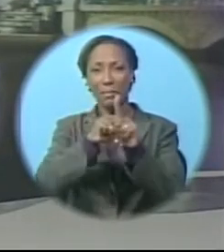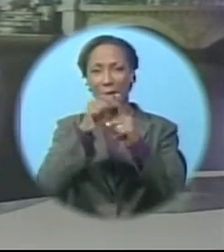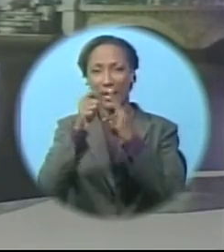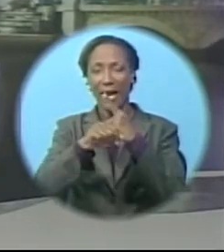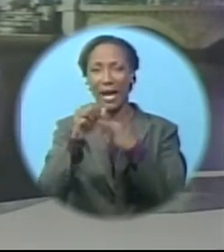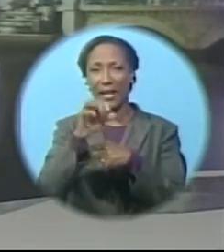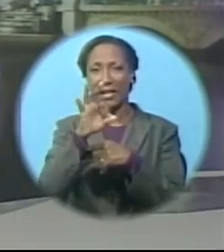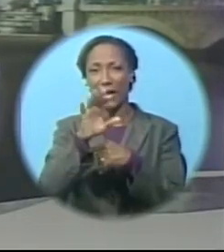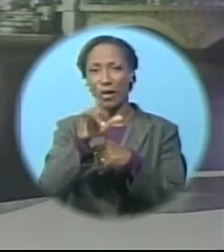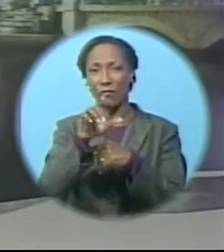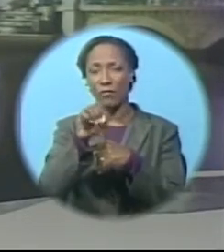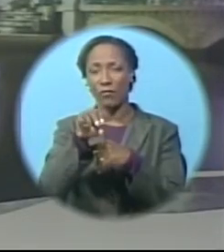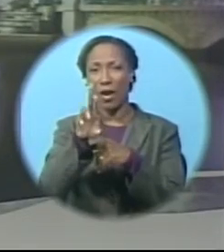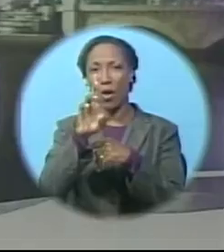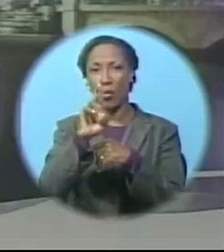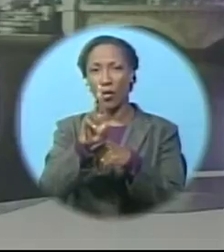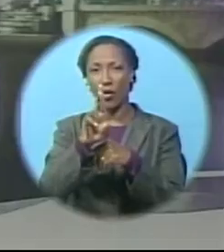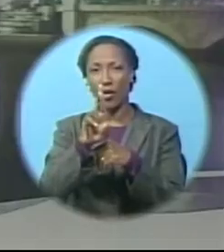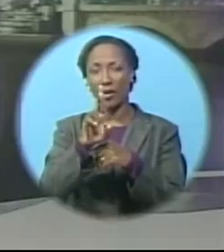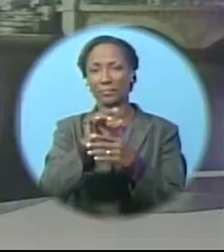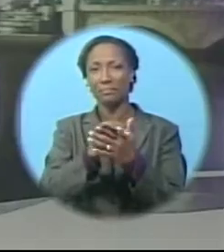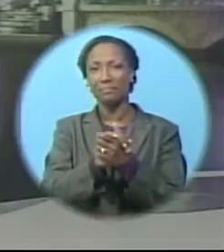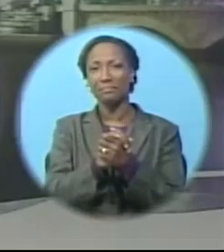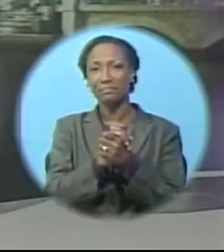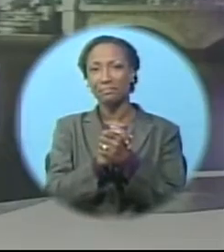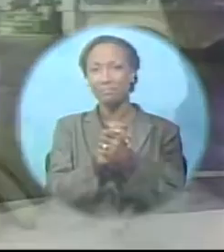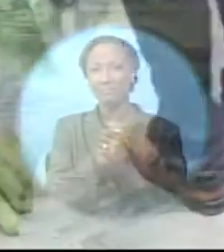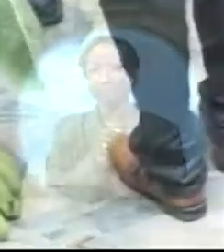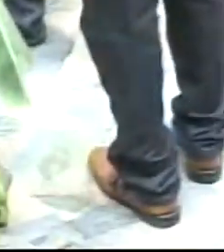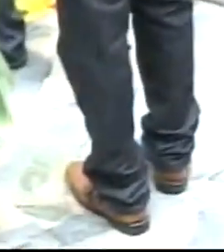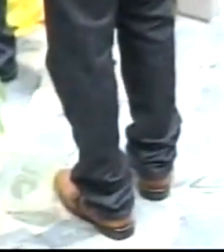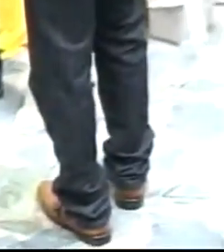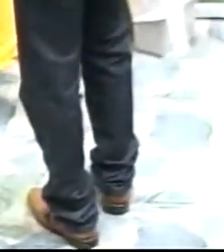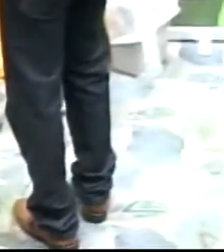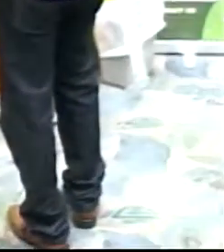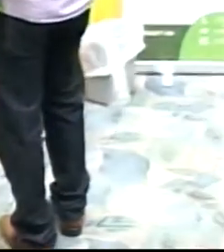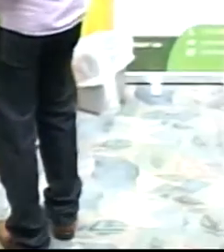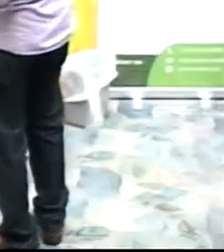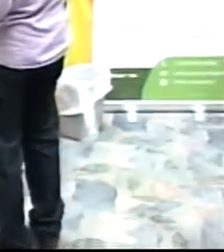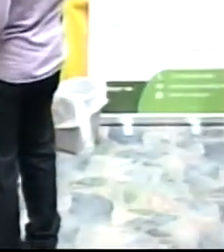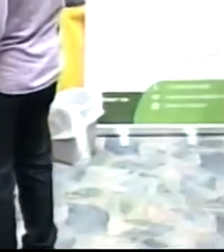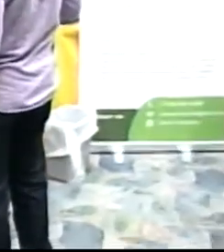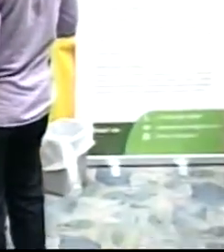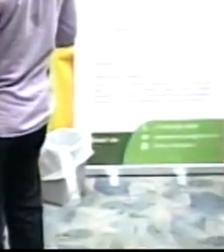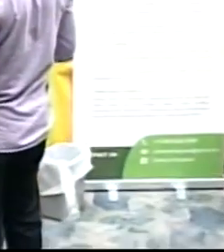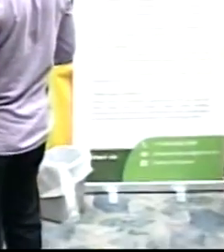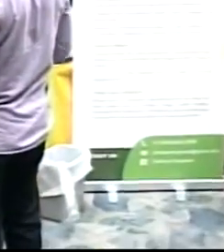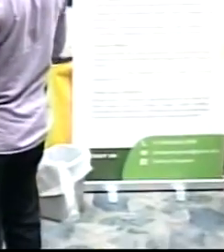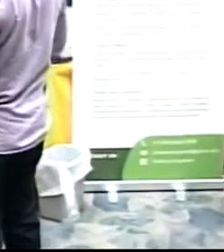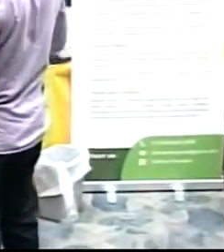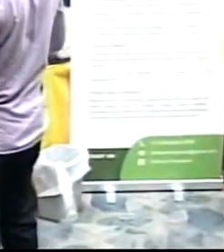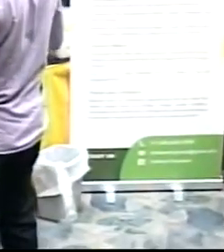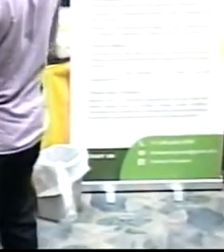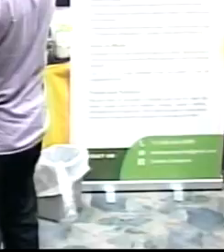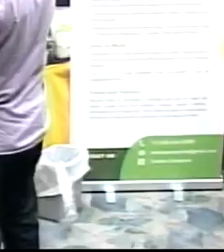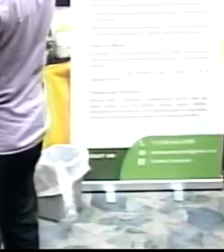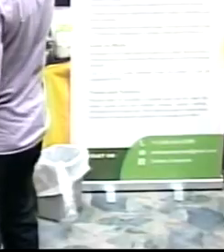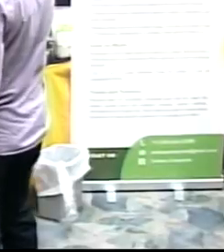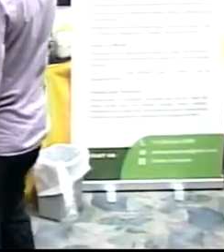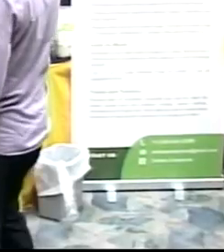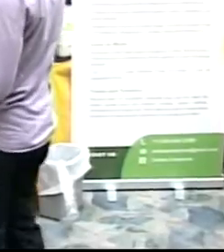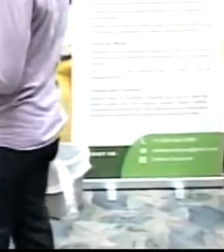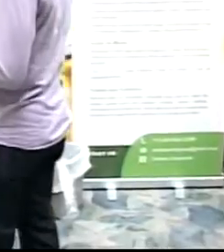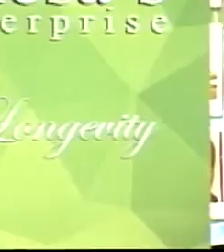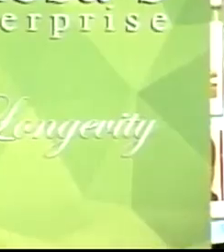byproducts. Tonya Eiffel is the owner of Carlisa's Enterprises, which specializes in green banana flour and pasta. The